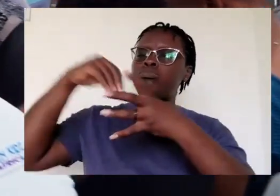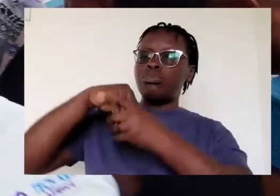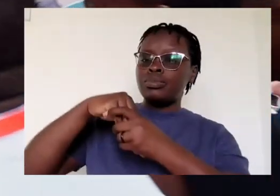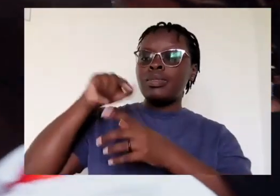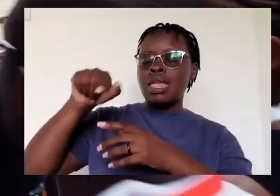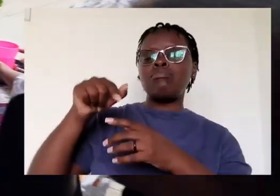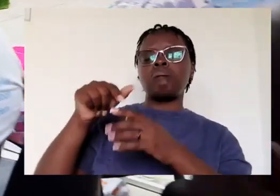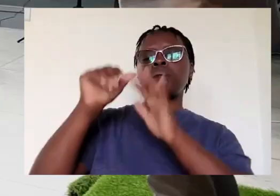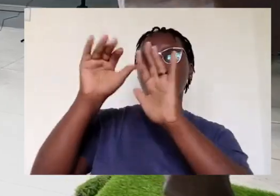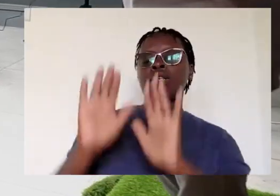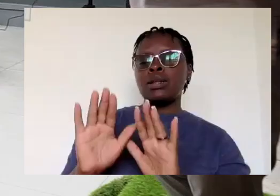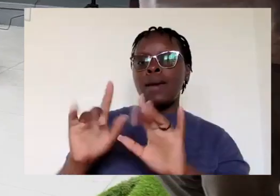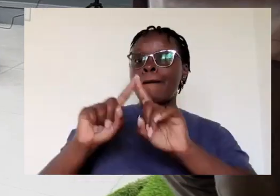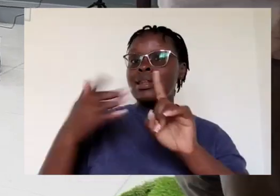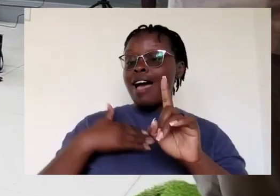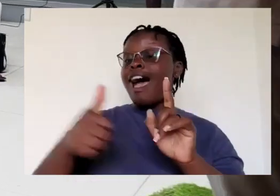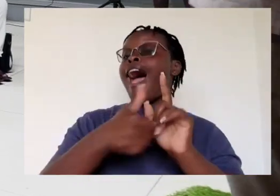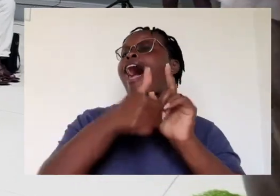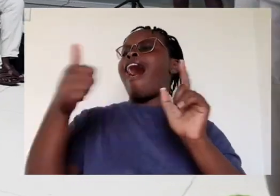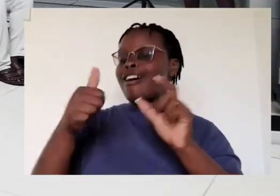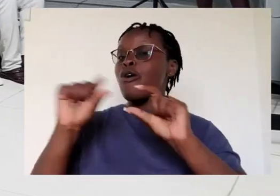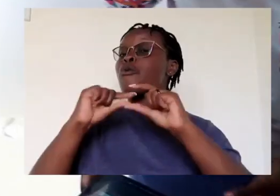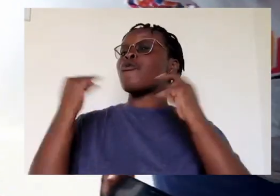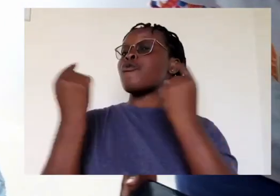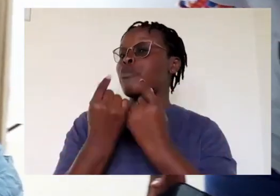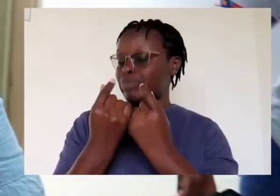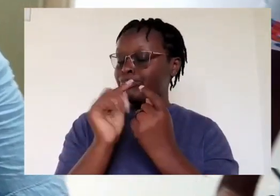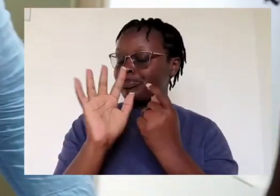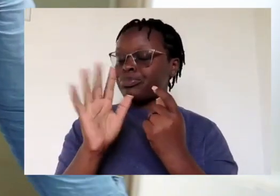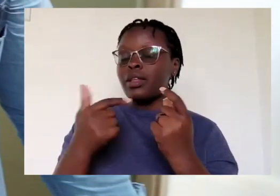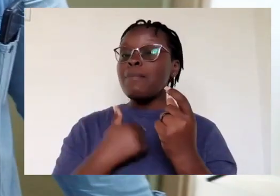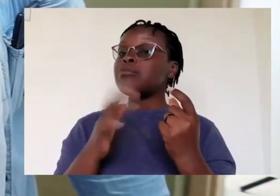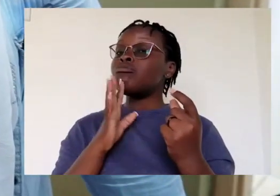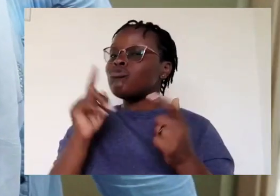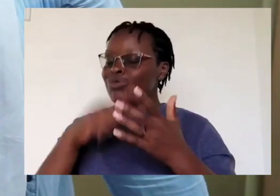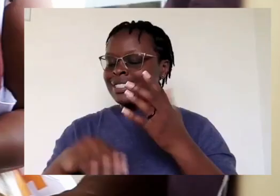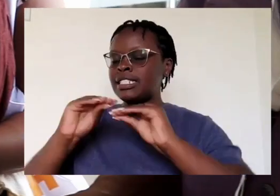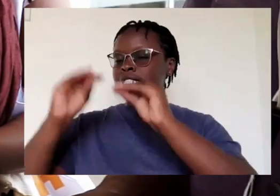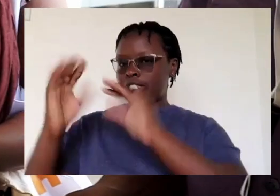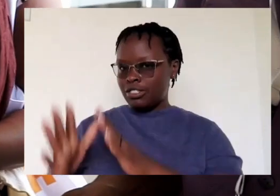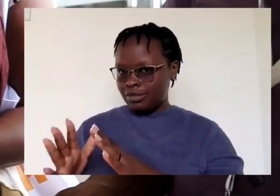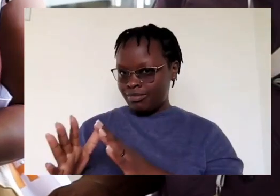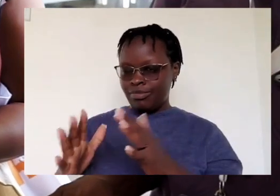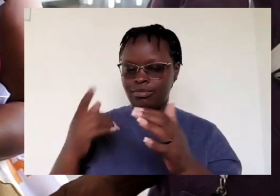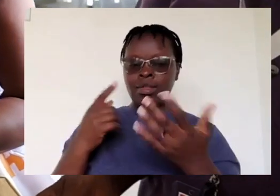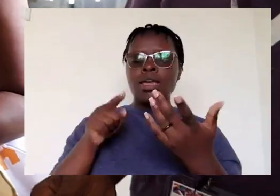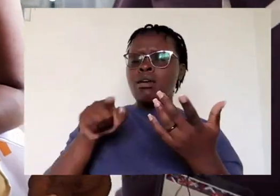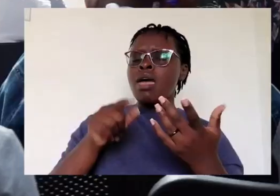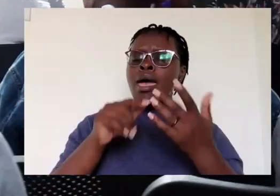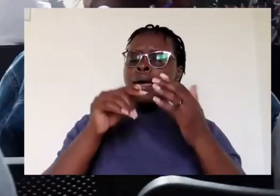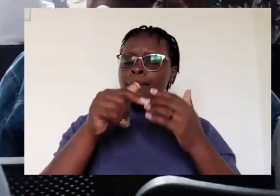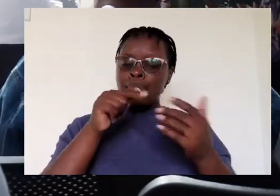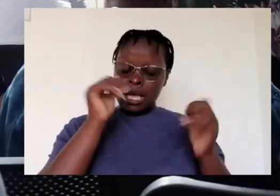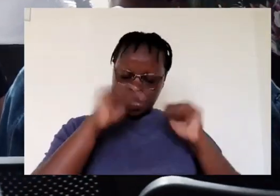mobilization and partnerships is enlightening. But there's another group on the front lines of this transformation, and I'm talking about our teachers. They